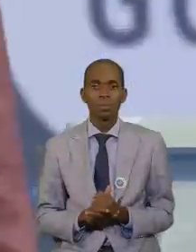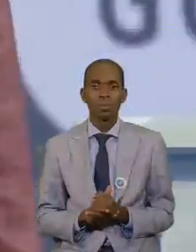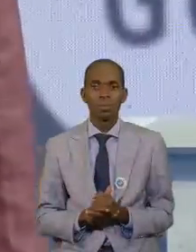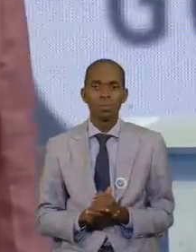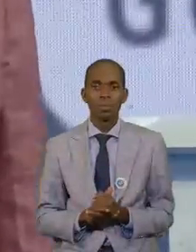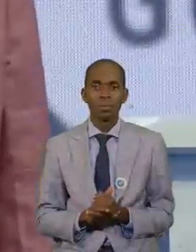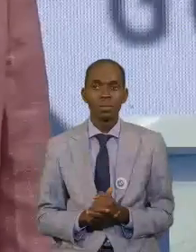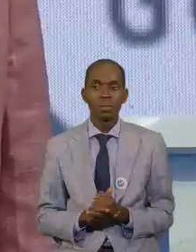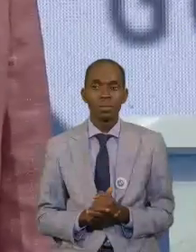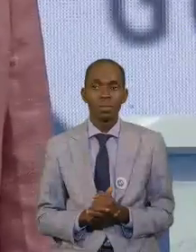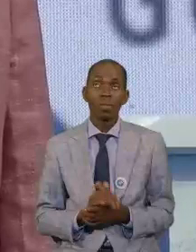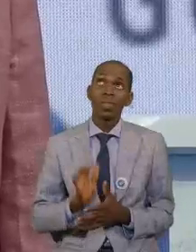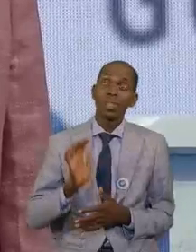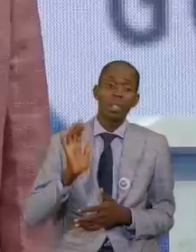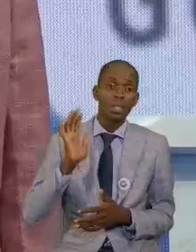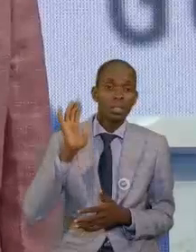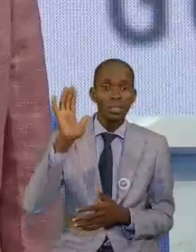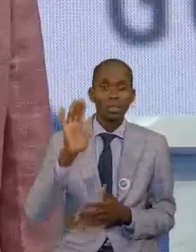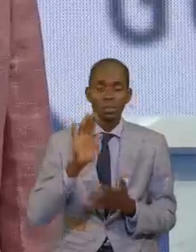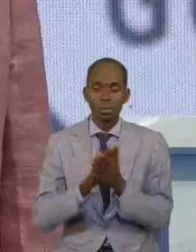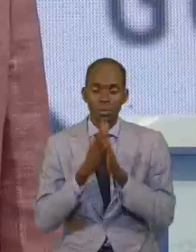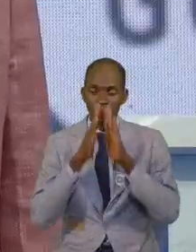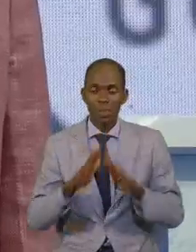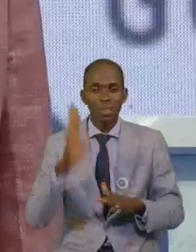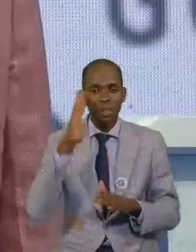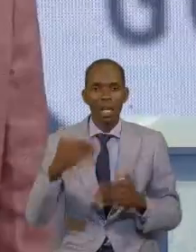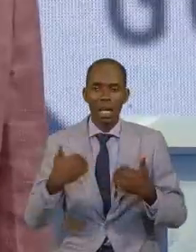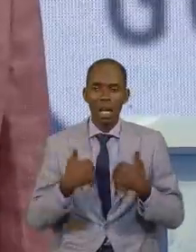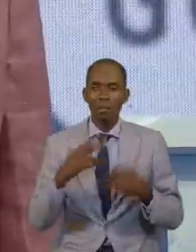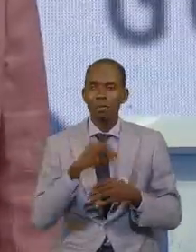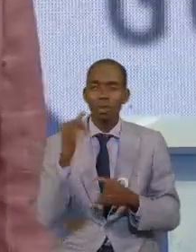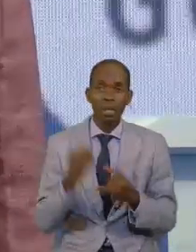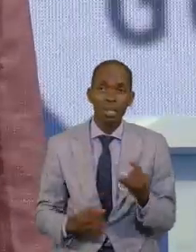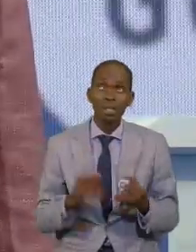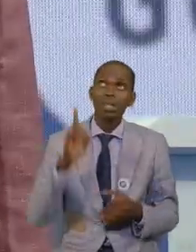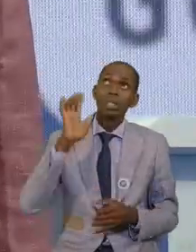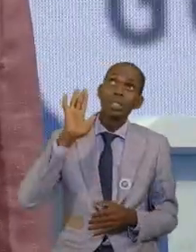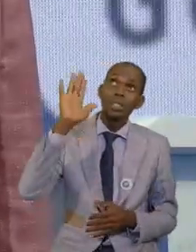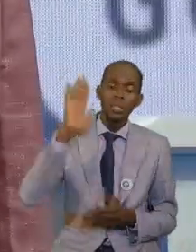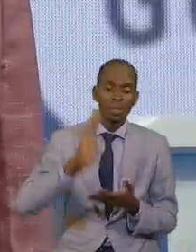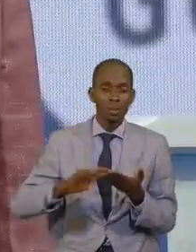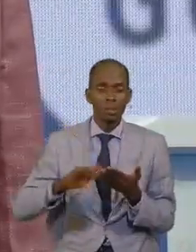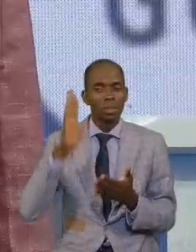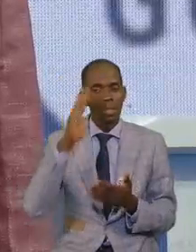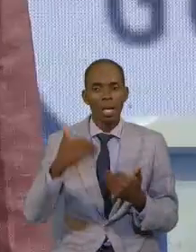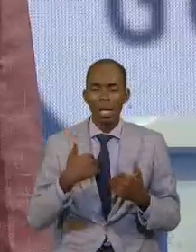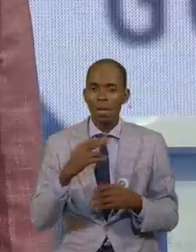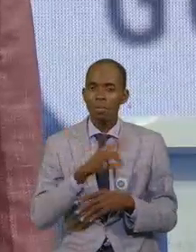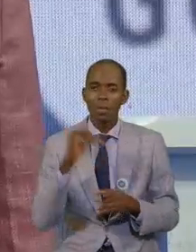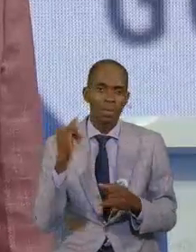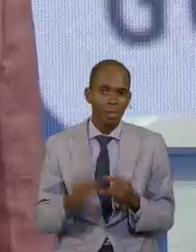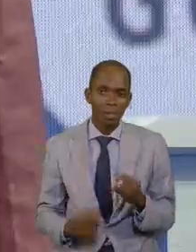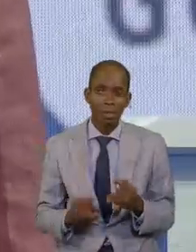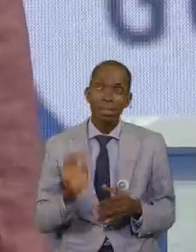His peace shall have no end. His pardon shall have no end.